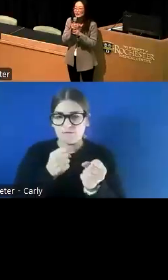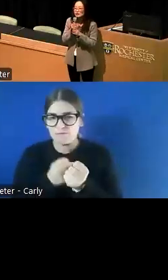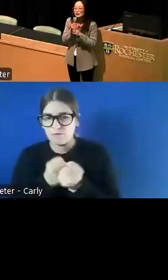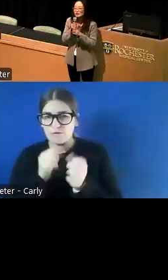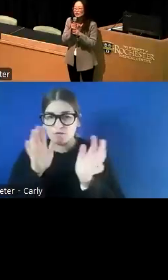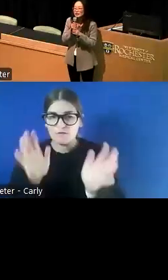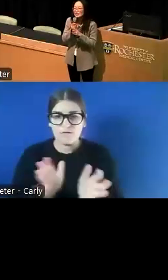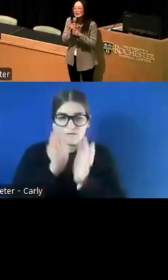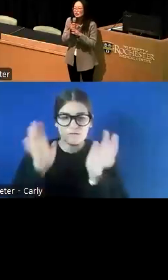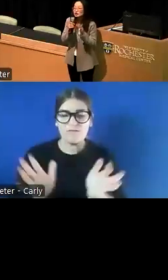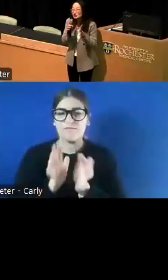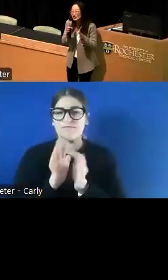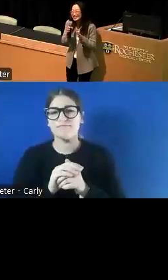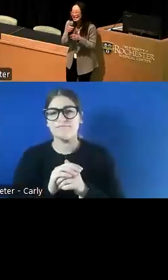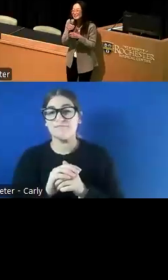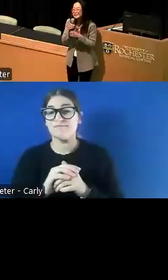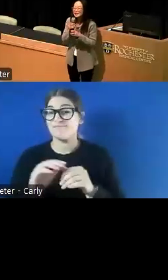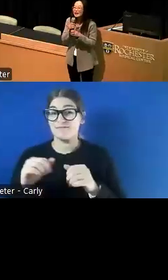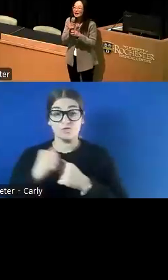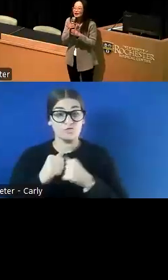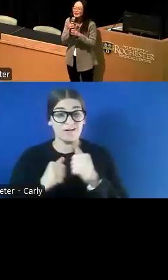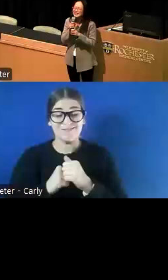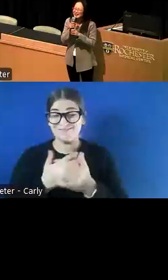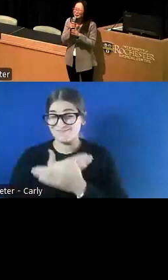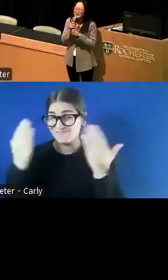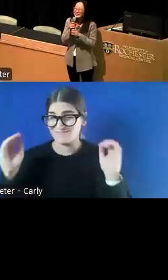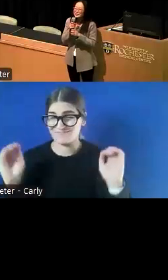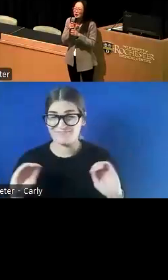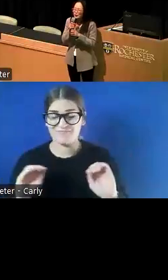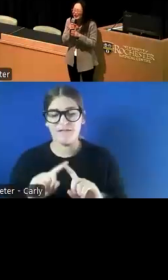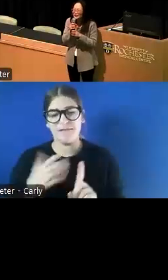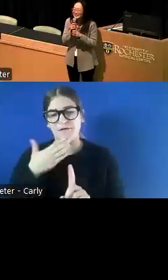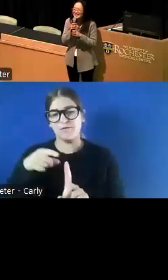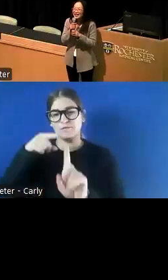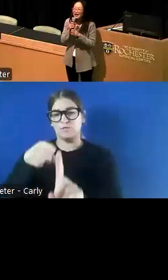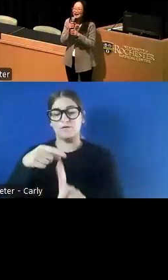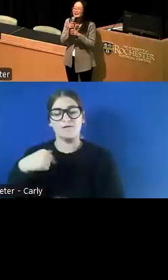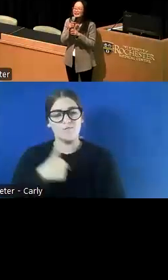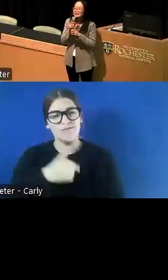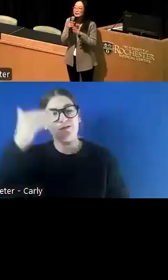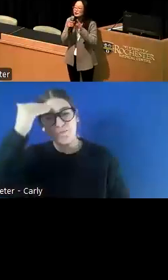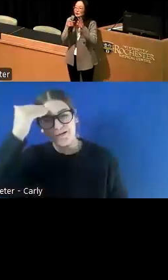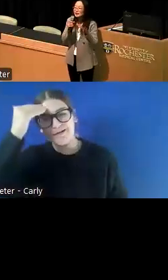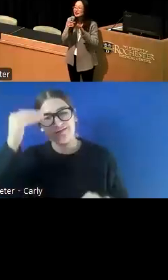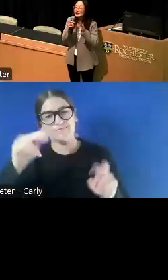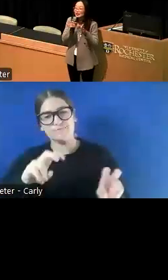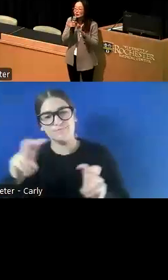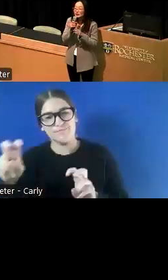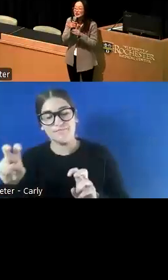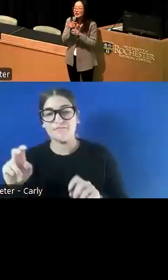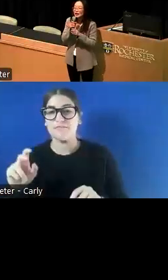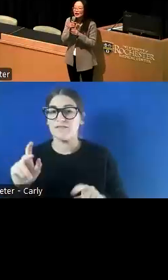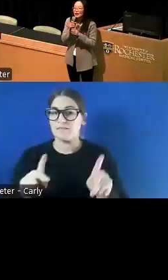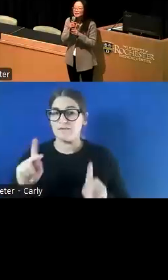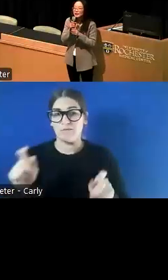And so I don't think there's anything structured yet, but it's a good point. We're aware of it. People are doing it